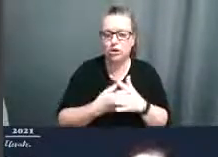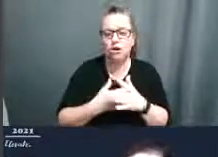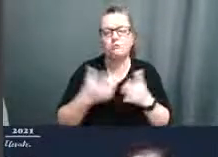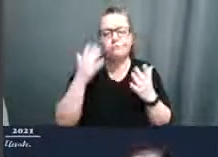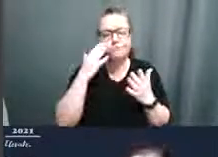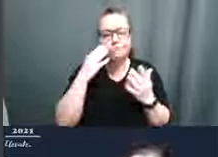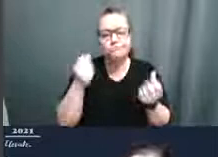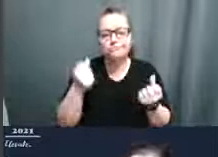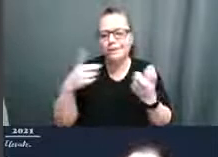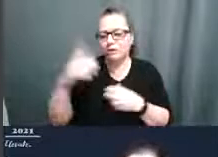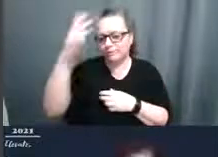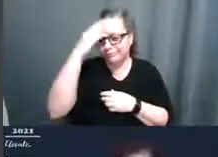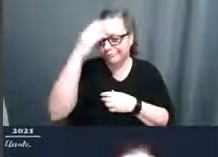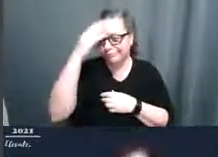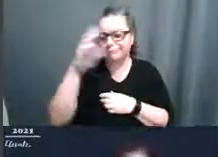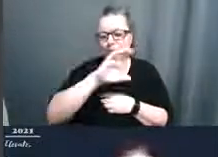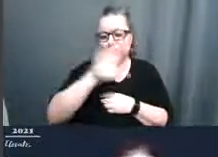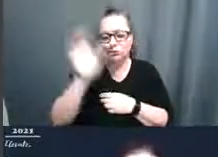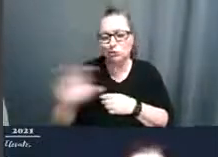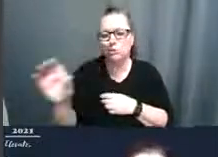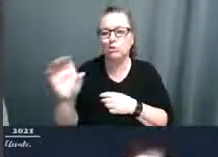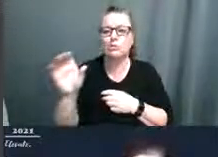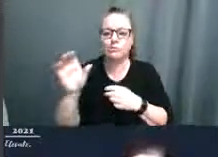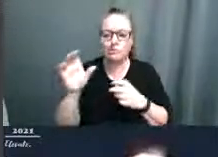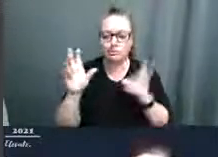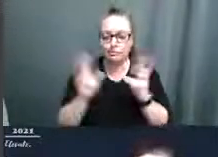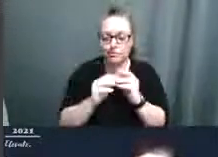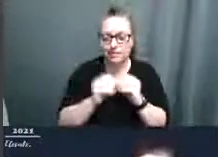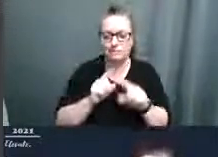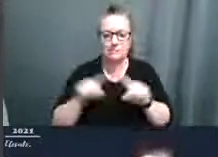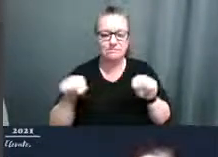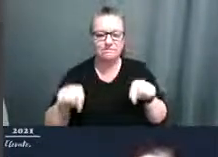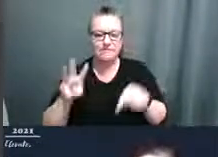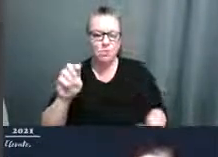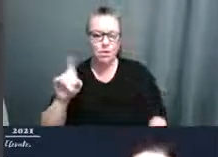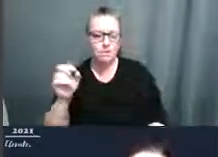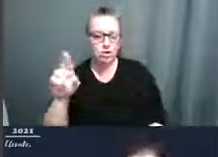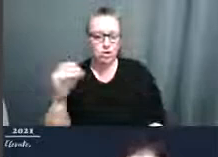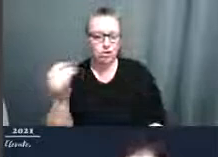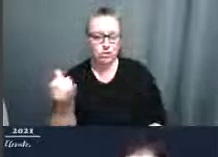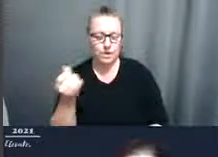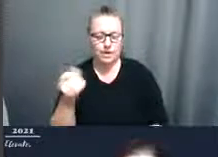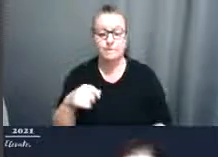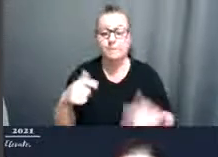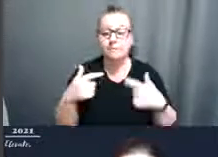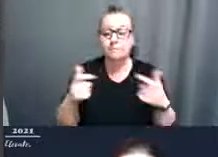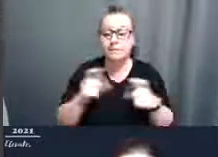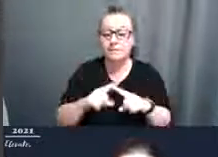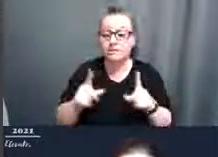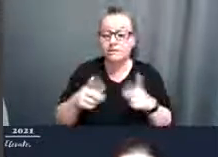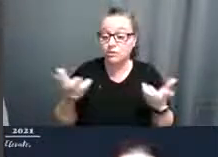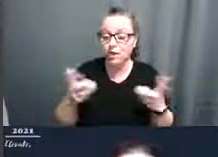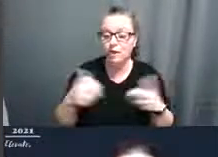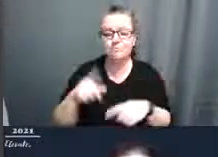with Zoom meetings, but there are some differences in Zoom webinar that we're using today. The biggest difference is that you won't